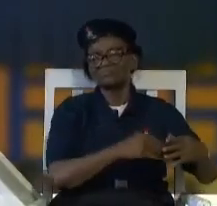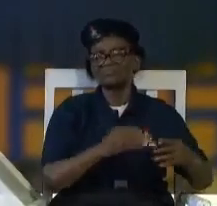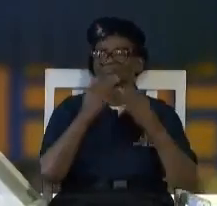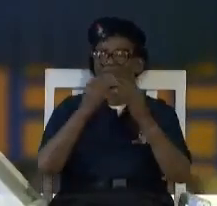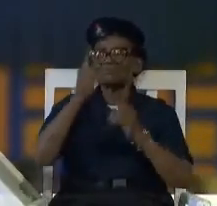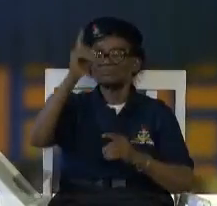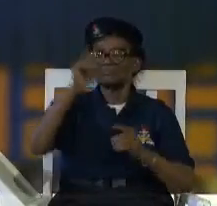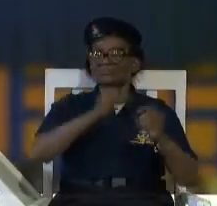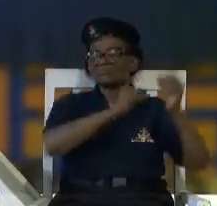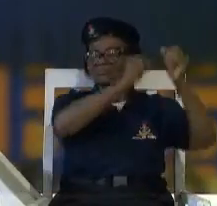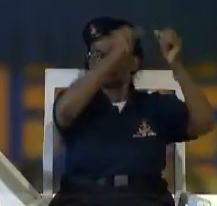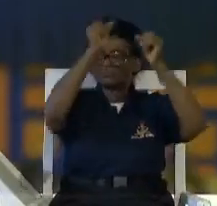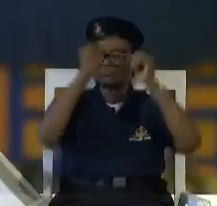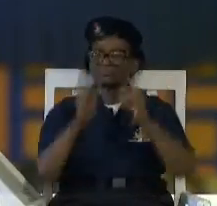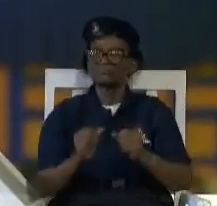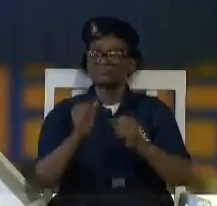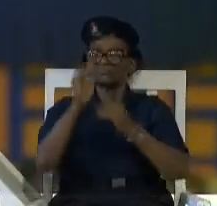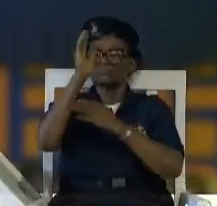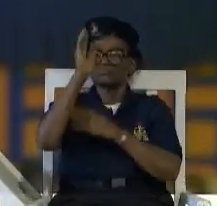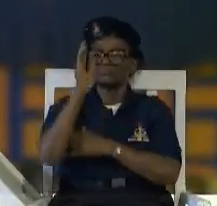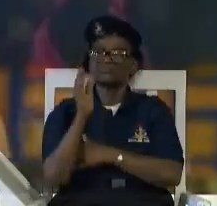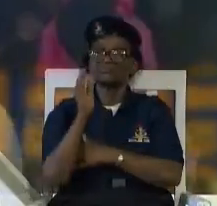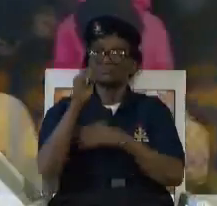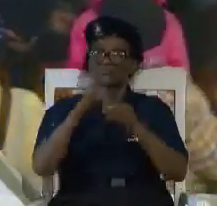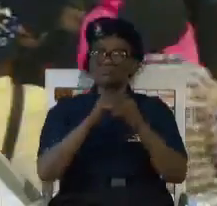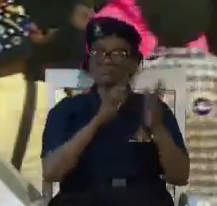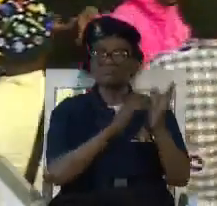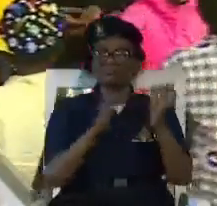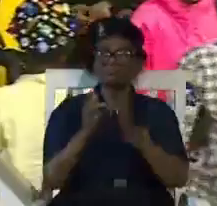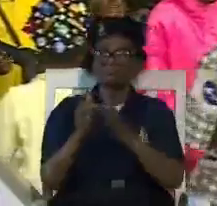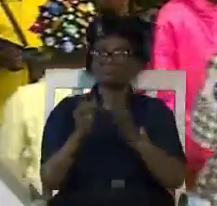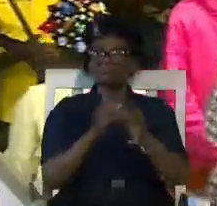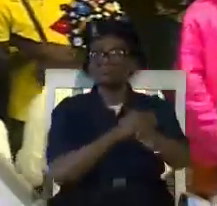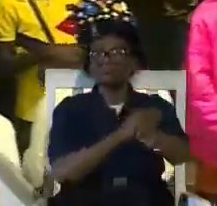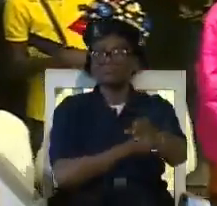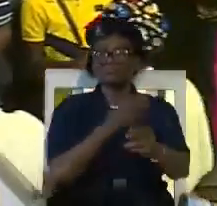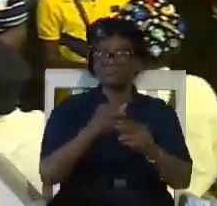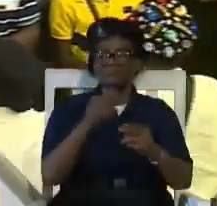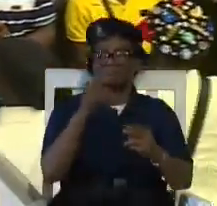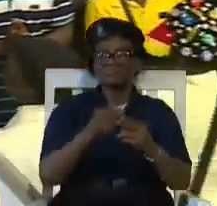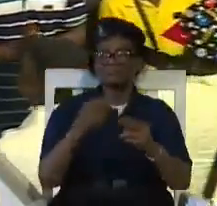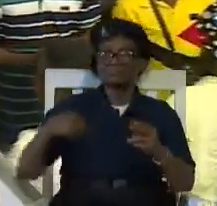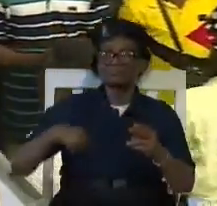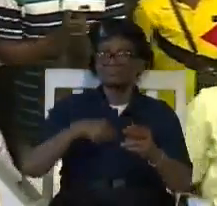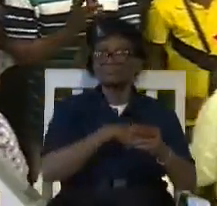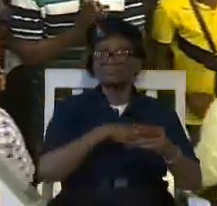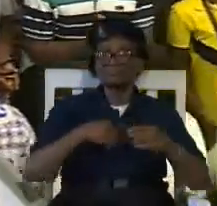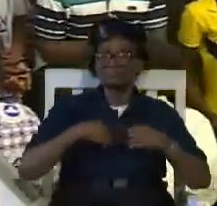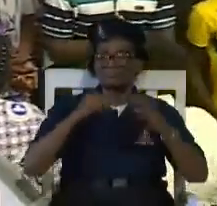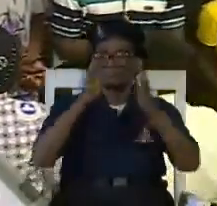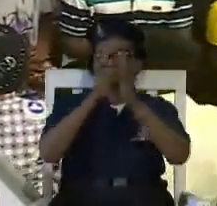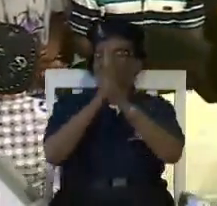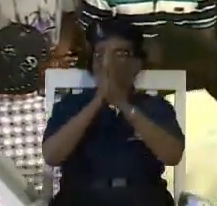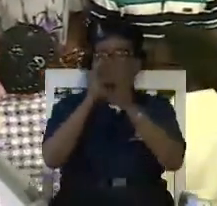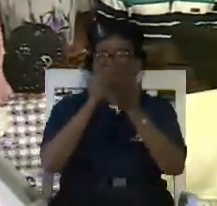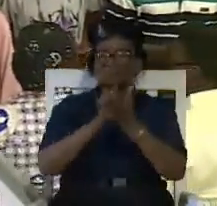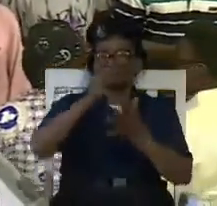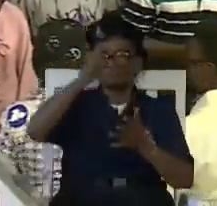Thank you, Almighty God. In Jesus' mighty name we have prayed.